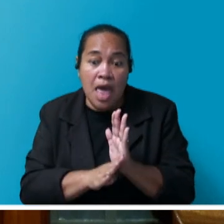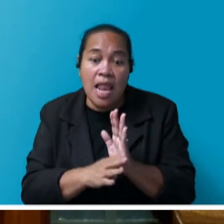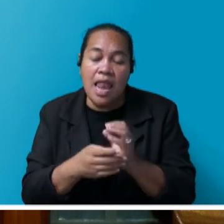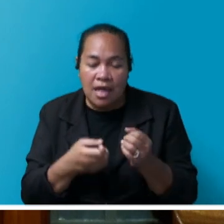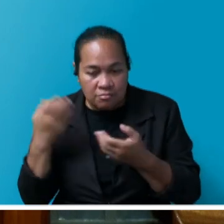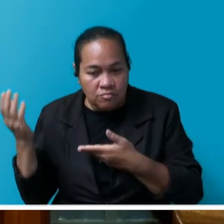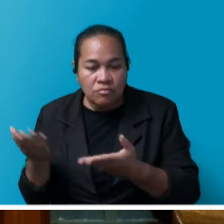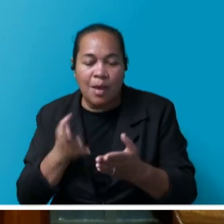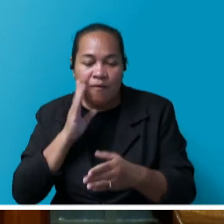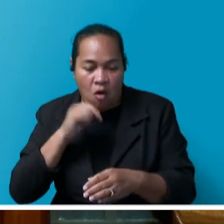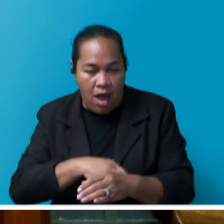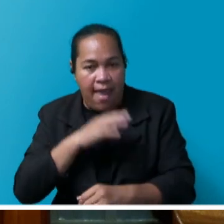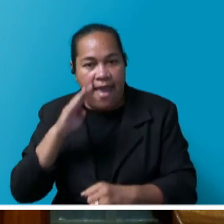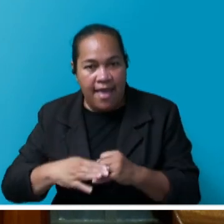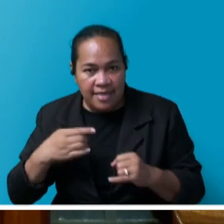end of this year.